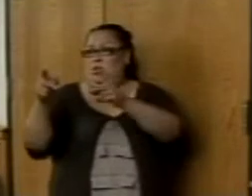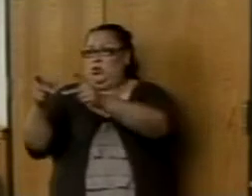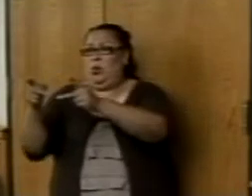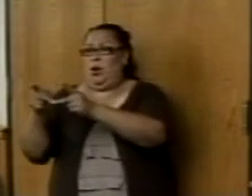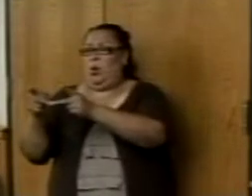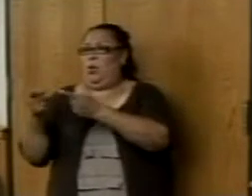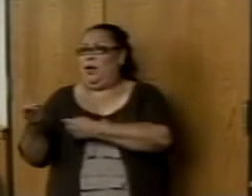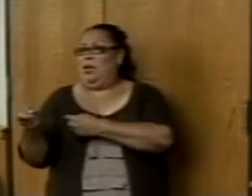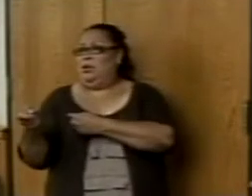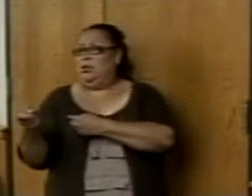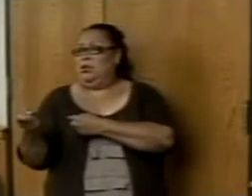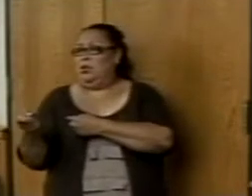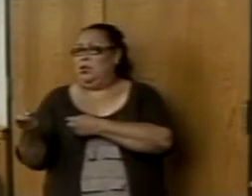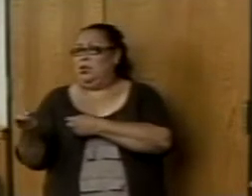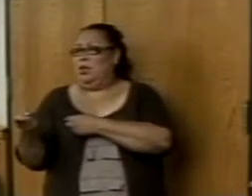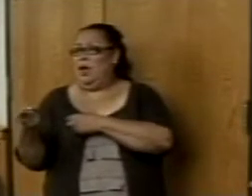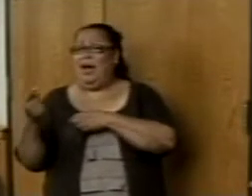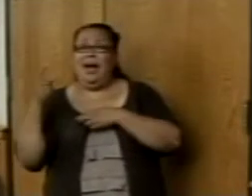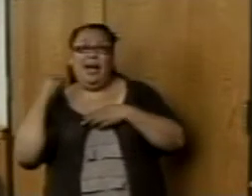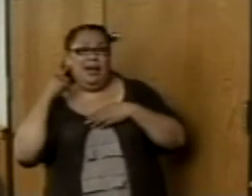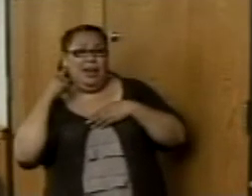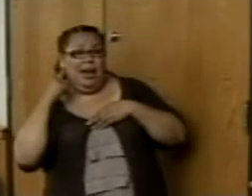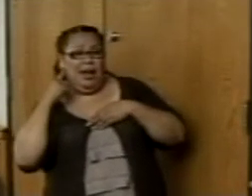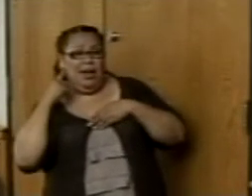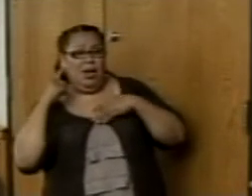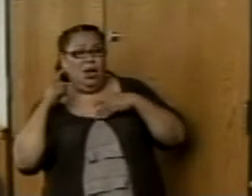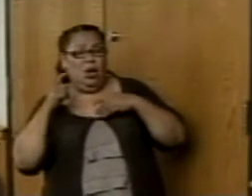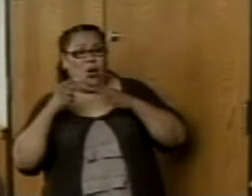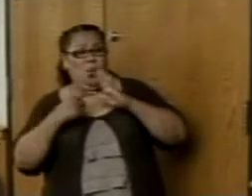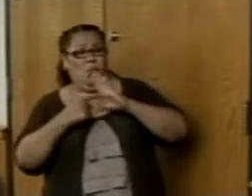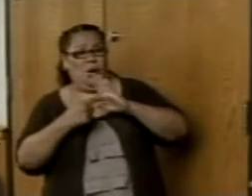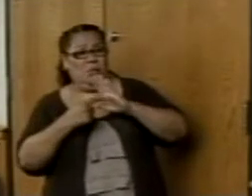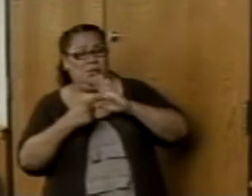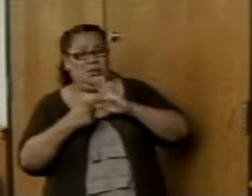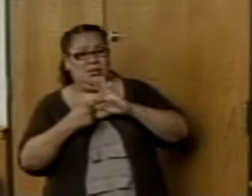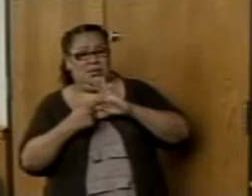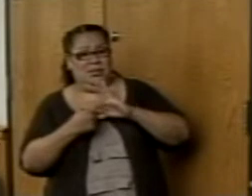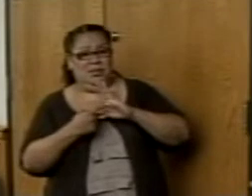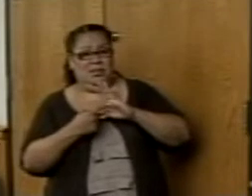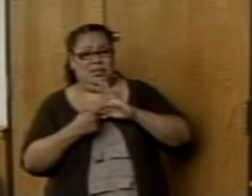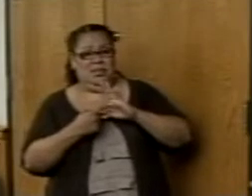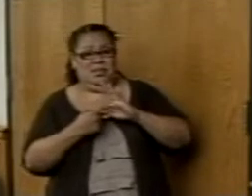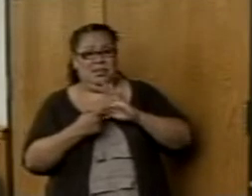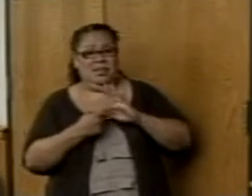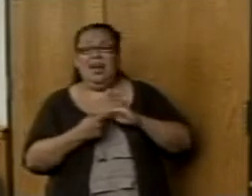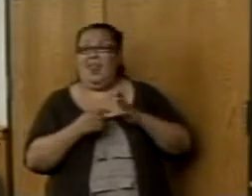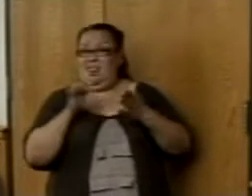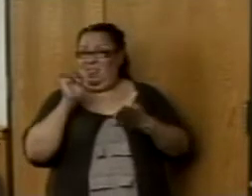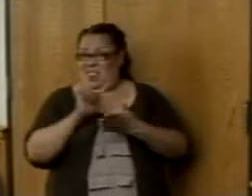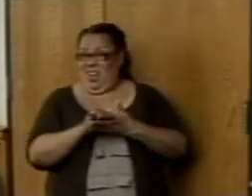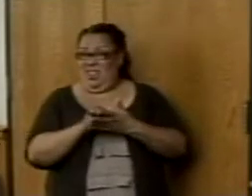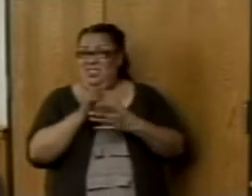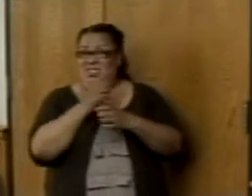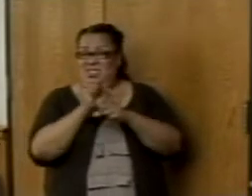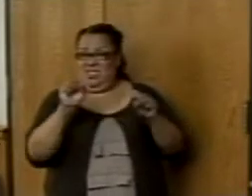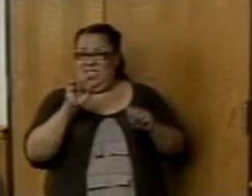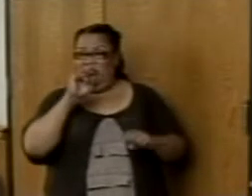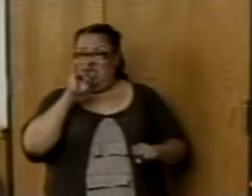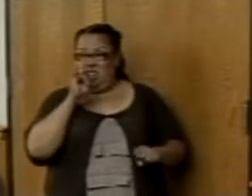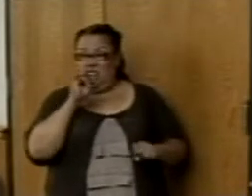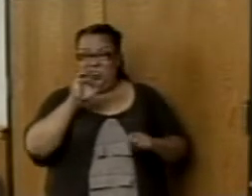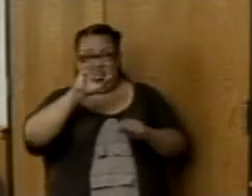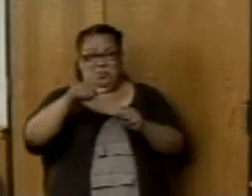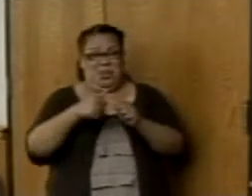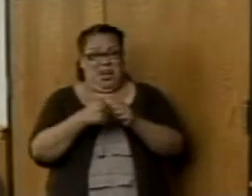location. And I hear administration's representatives saying that that's in the safety of the kids, to put a bus